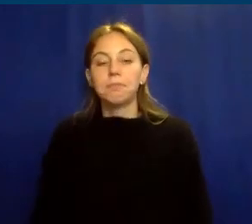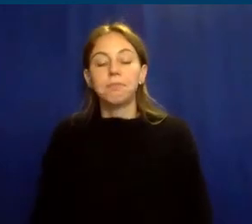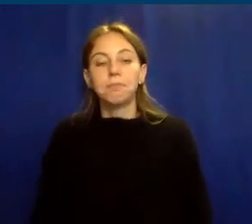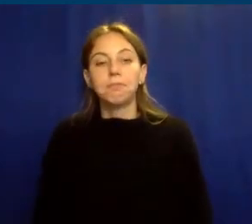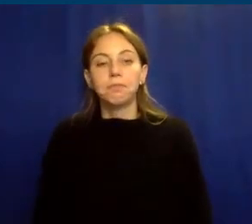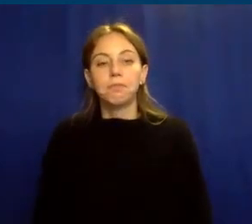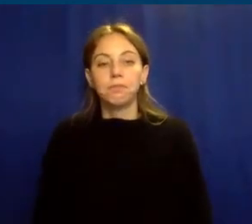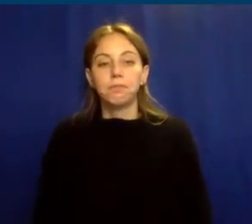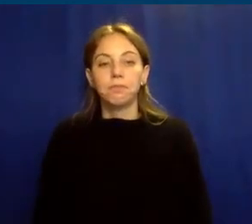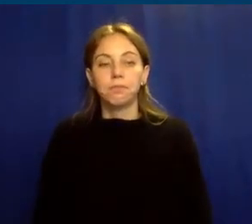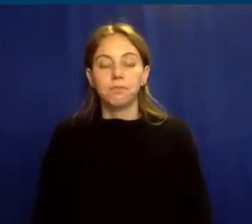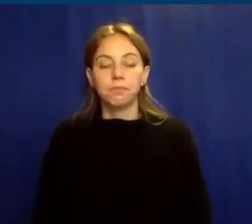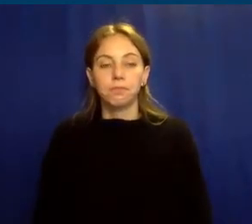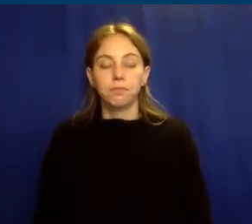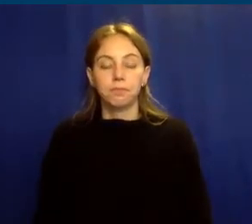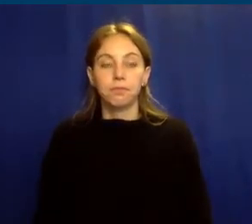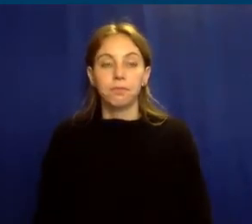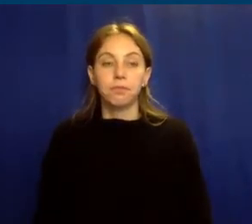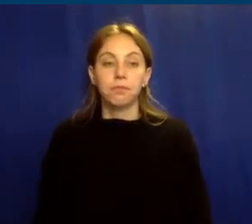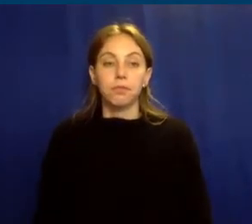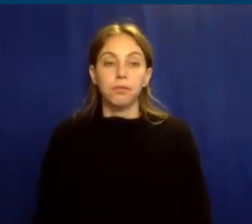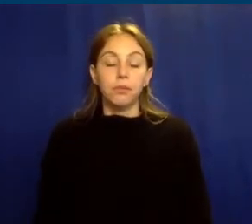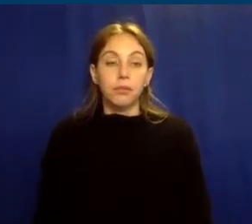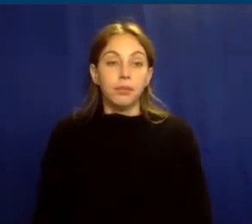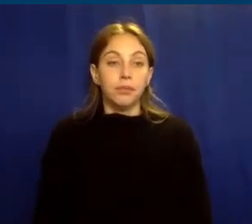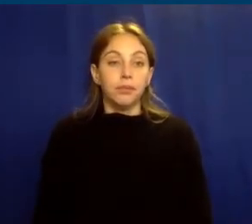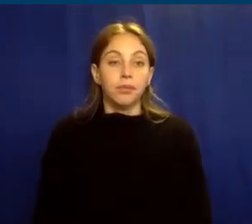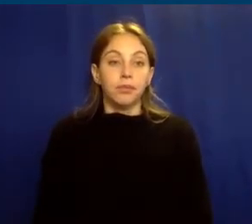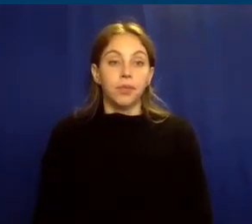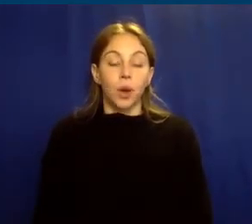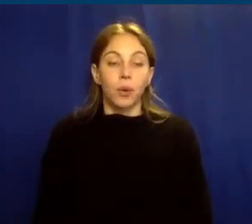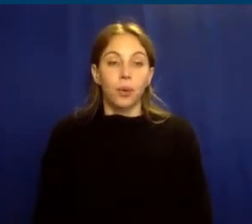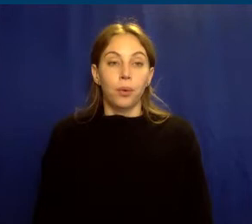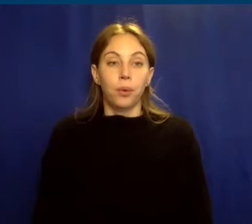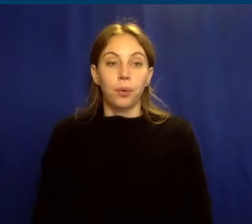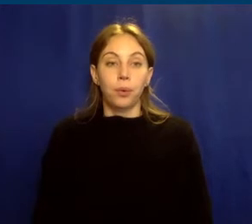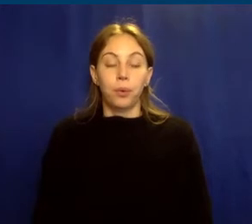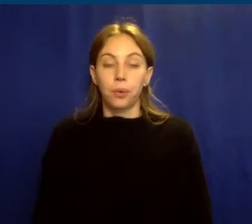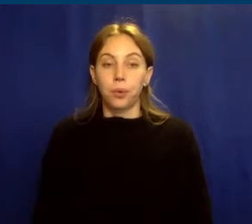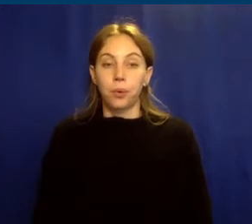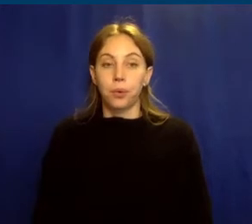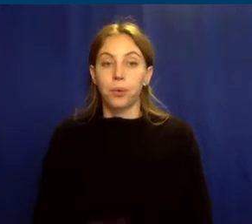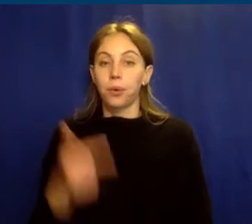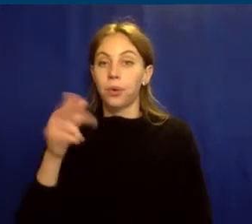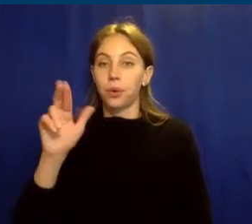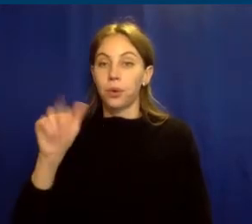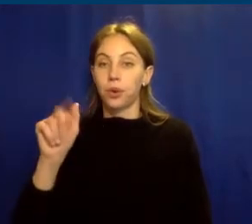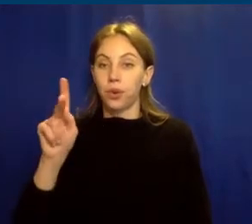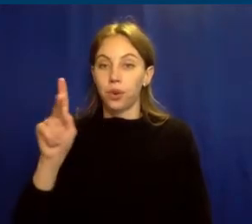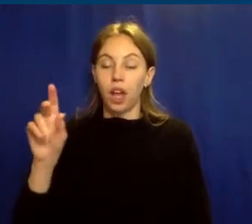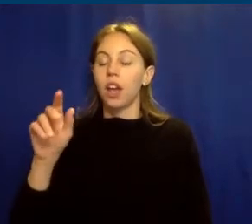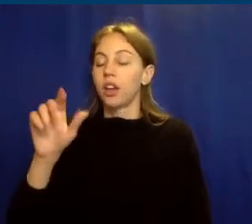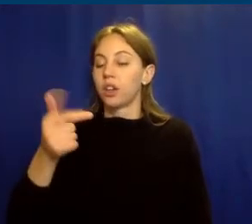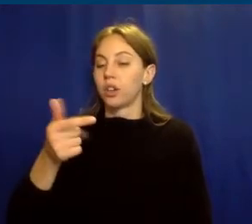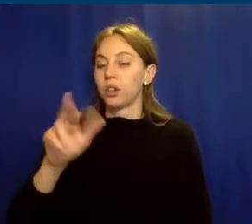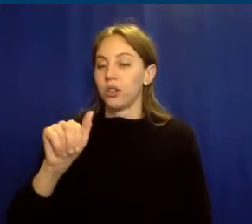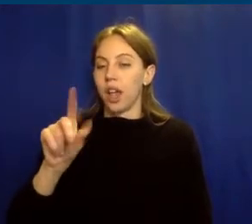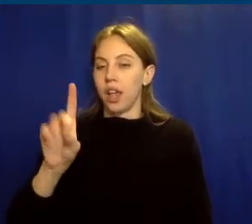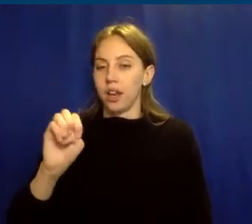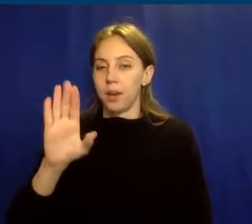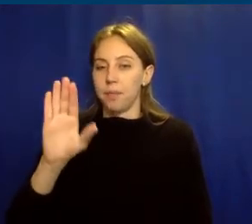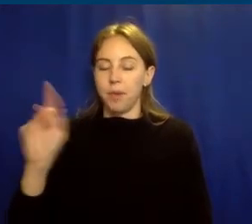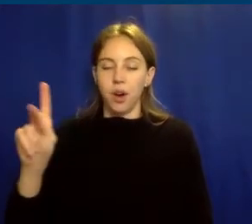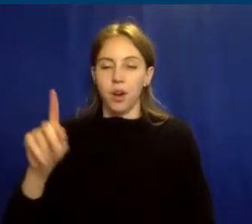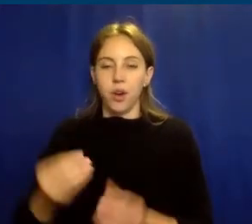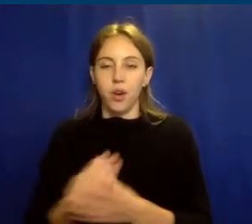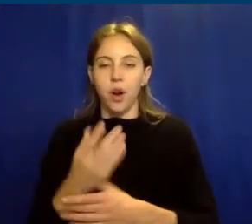management. The first tip is that as your gradebook grows, you know it's going to grow from left to